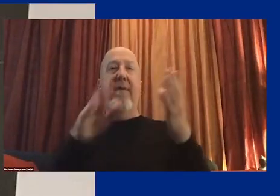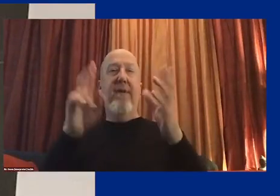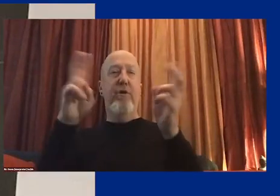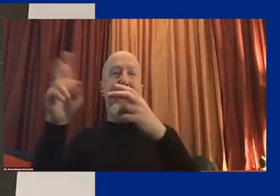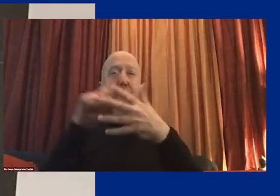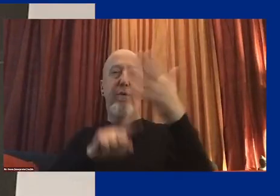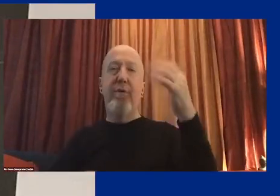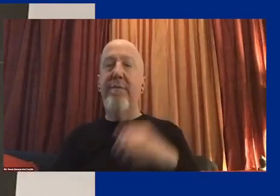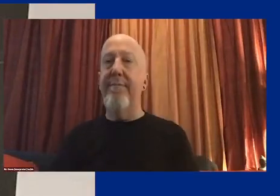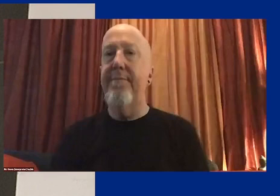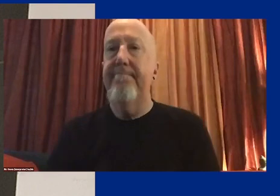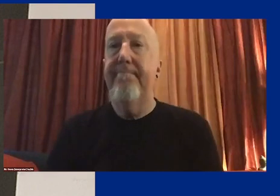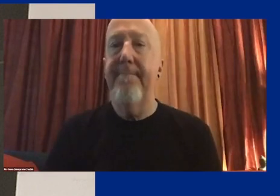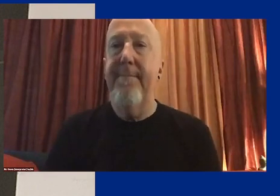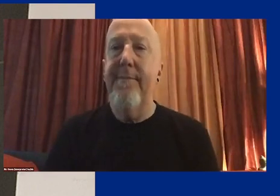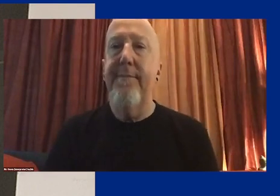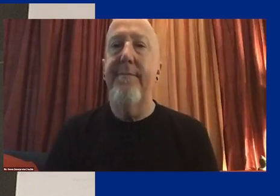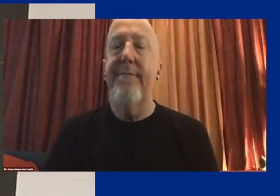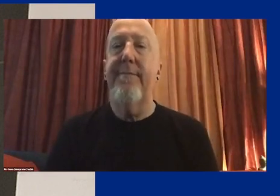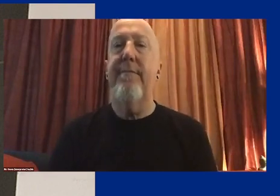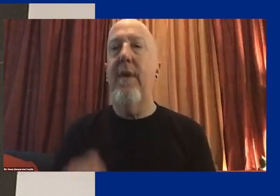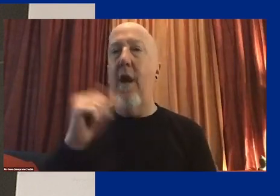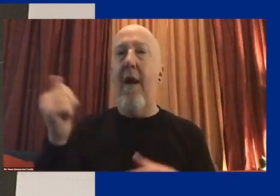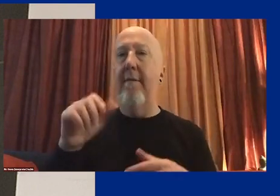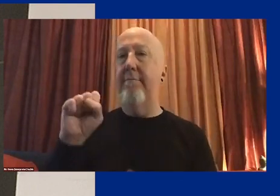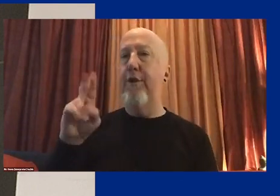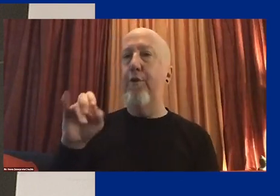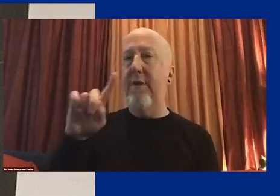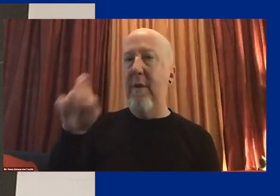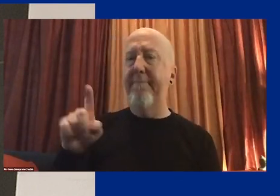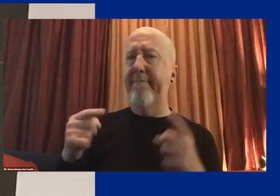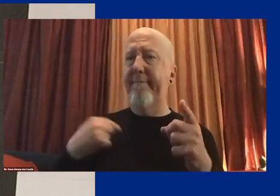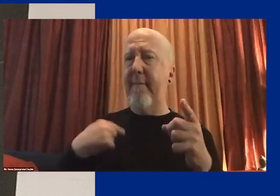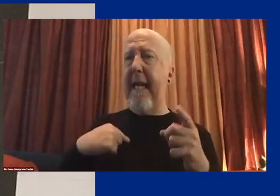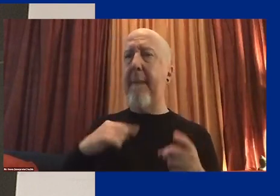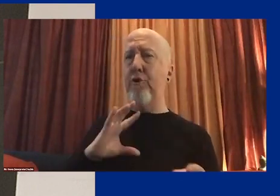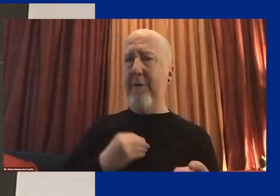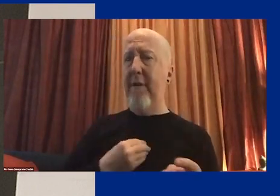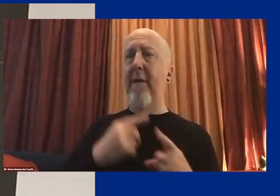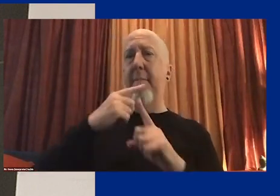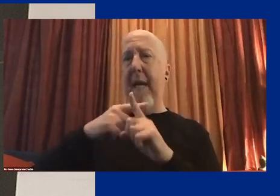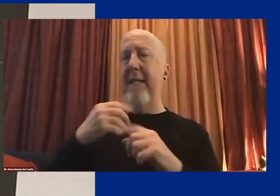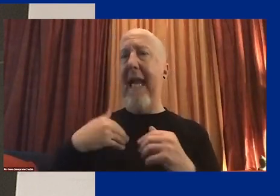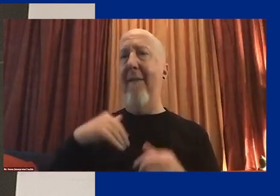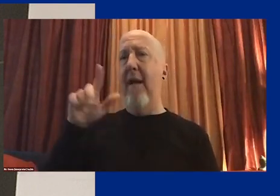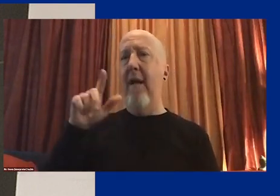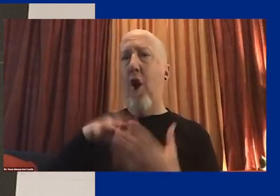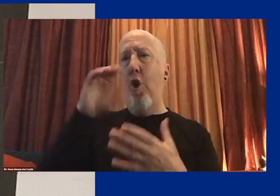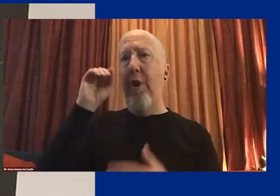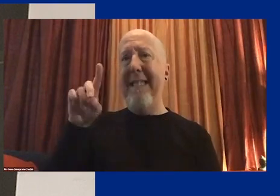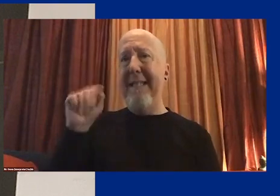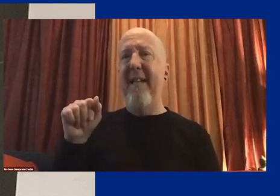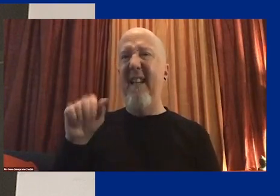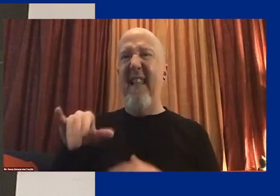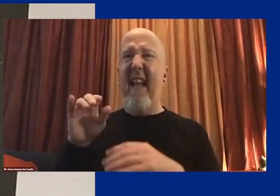Okay, thank you. Here's another one. I'm transgender and have a learning disability which affects my speech and don't have